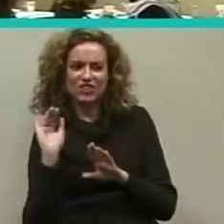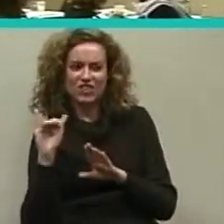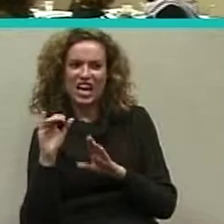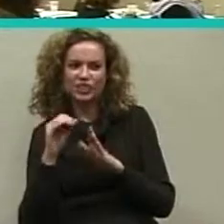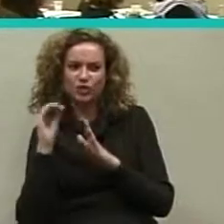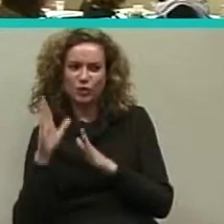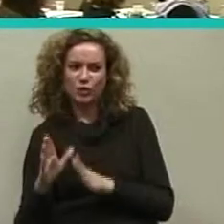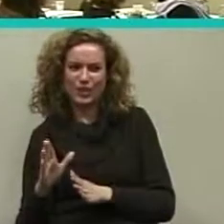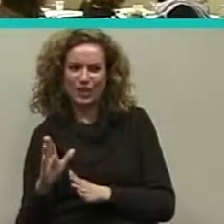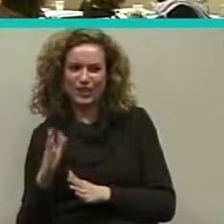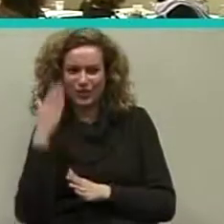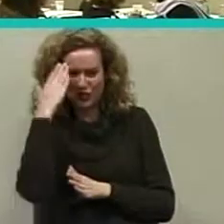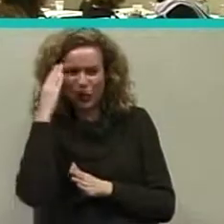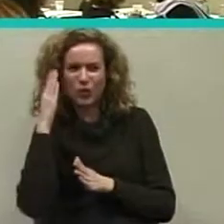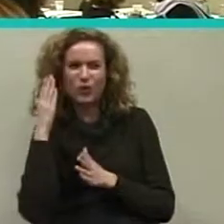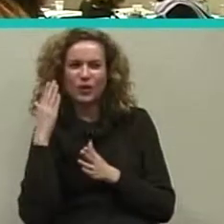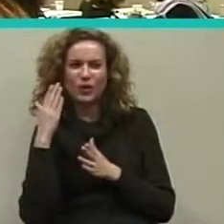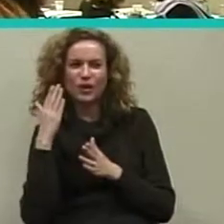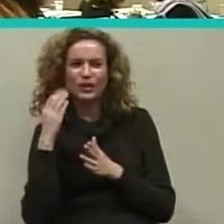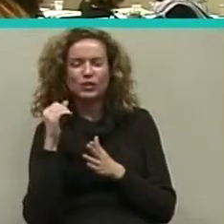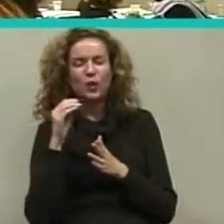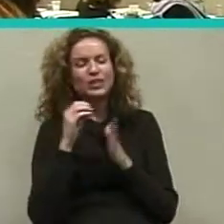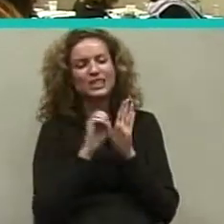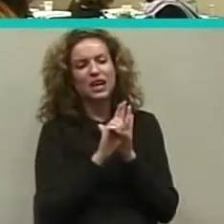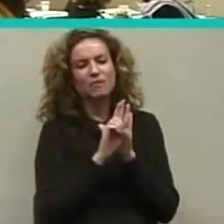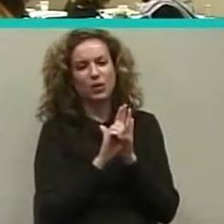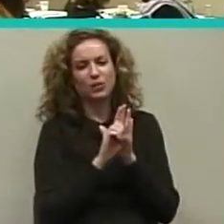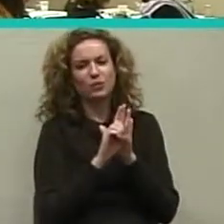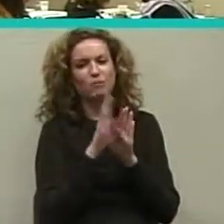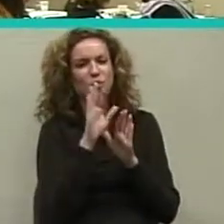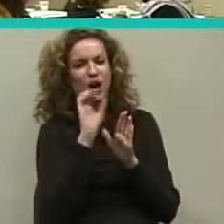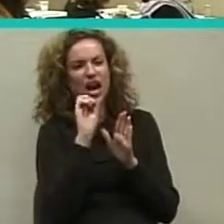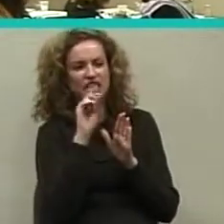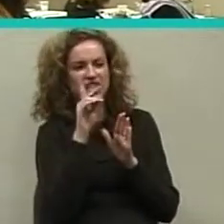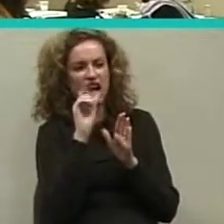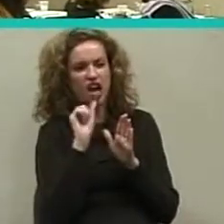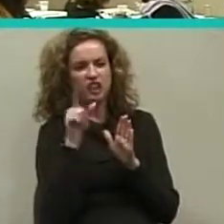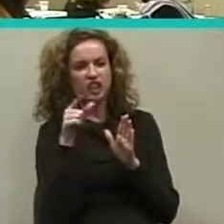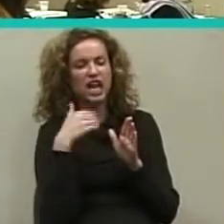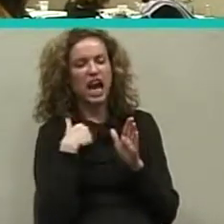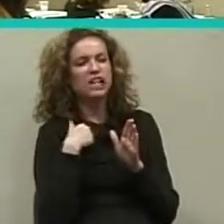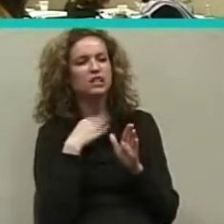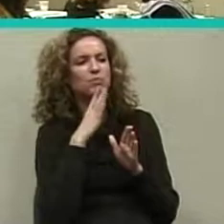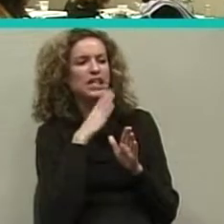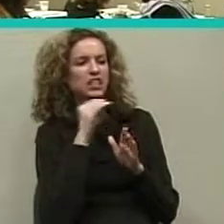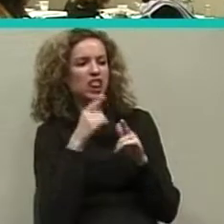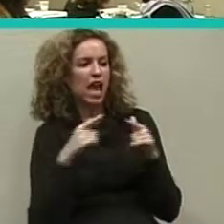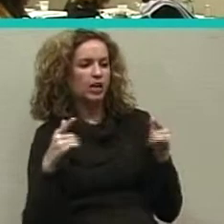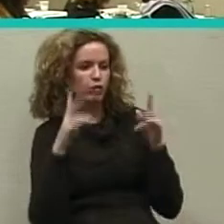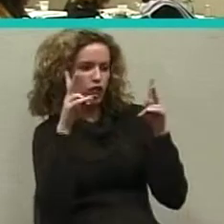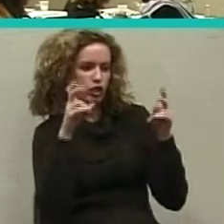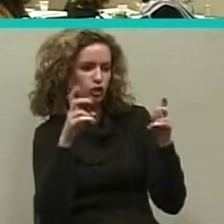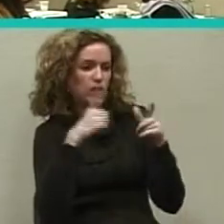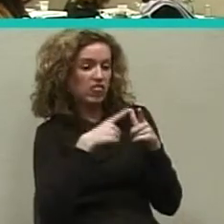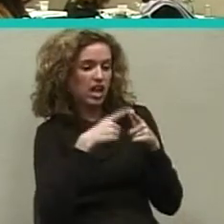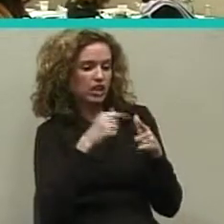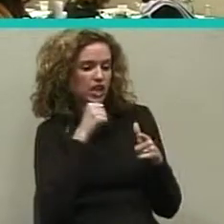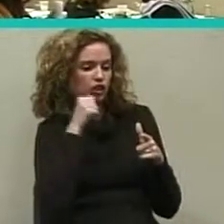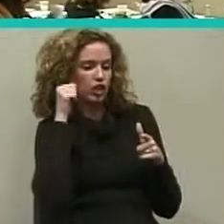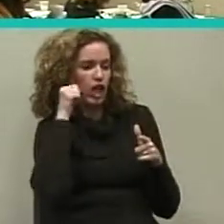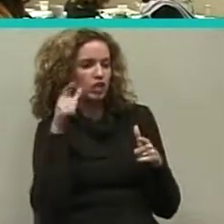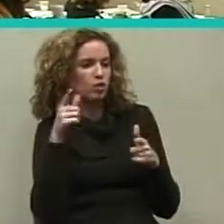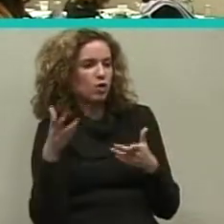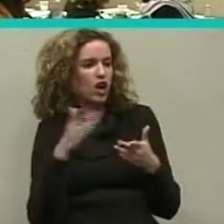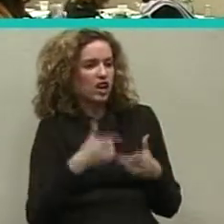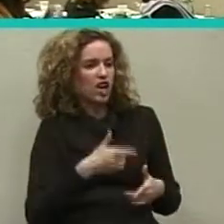data. So for example, Brenda has a speech and language issue. Yesterday, Brenda brought a gun to school. Where's Brenda today?